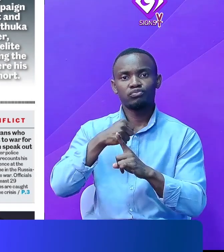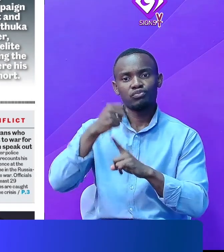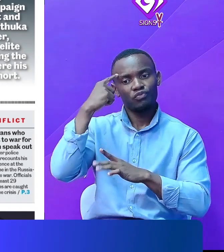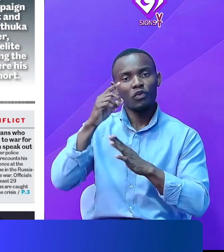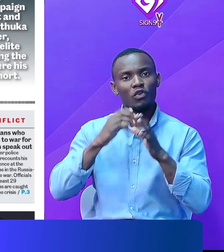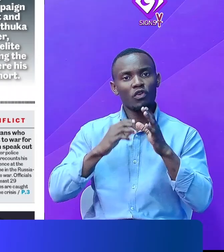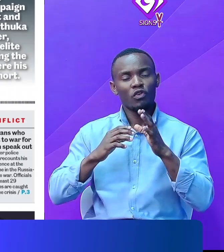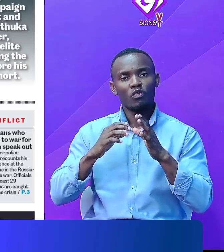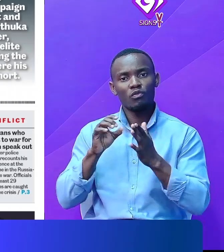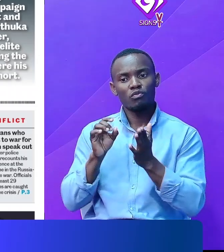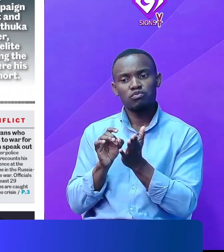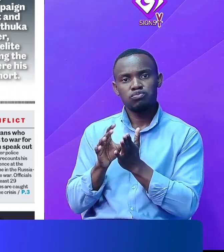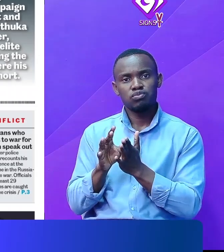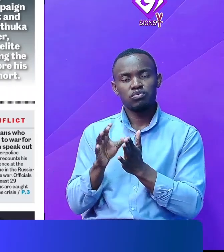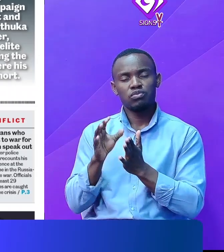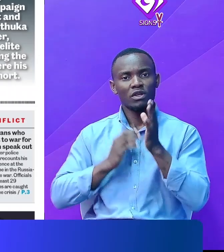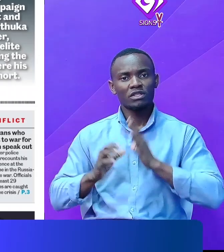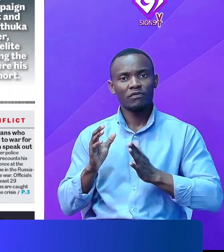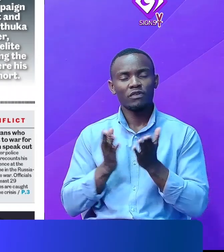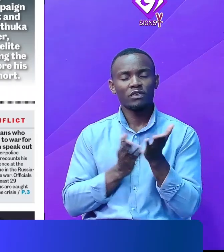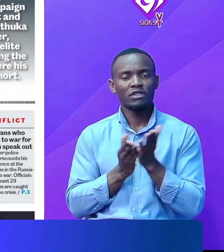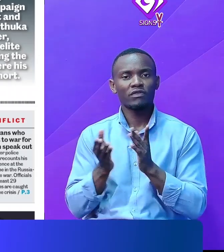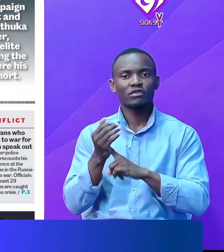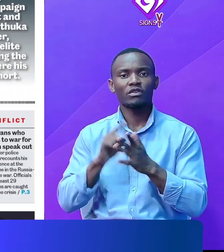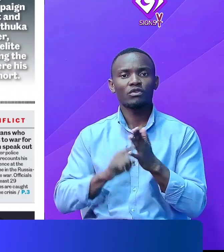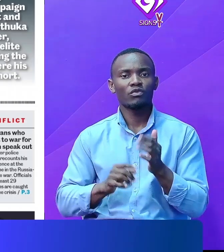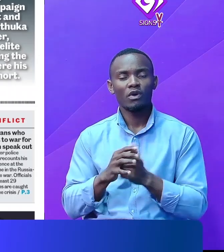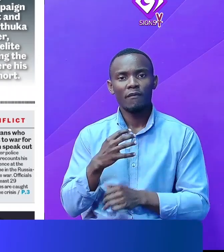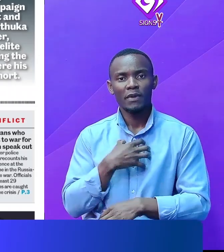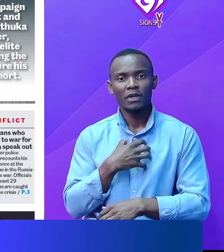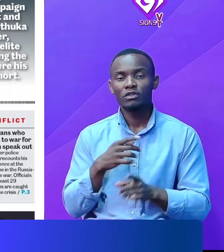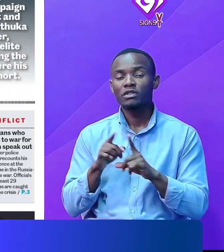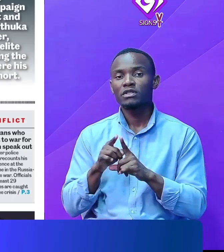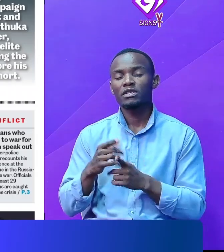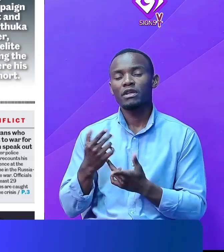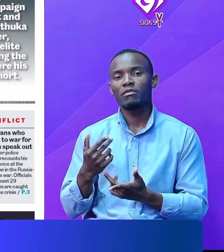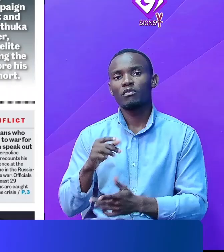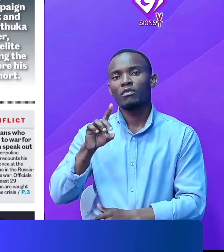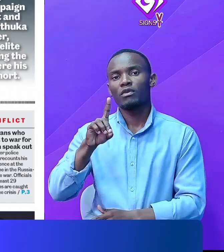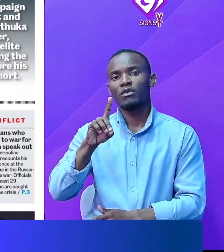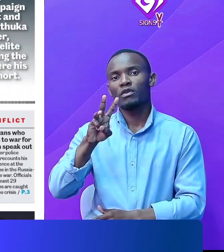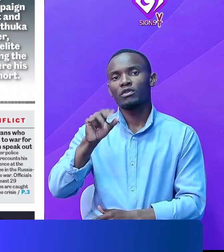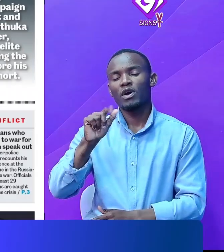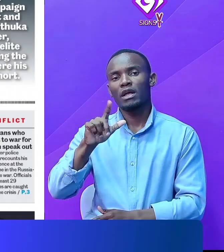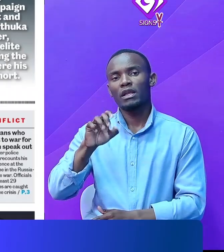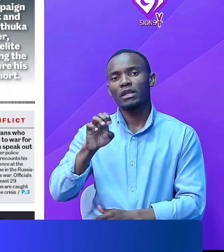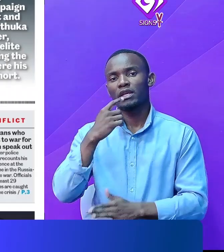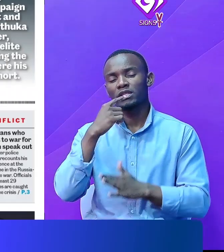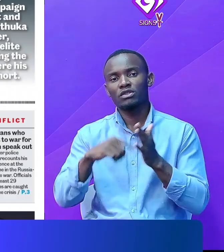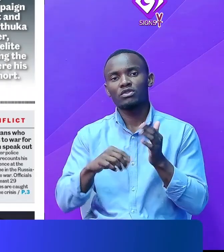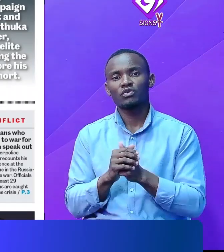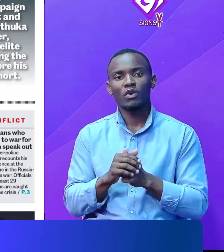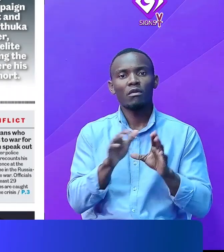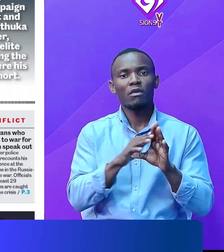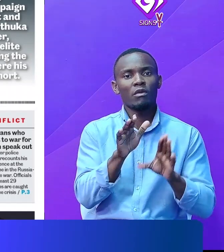pension, and in health, Duale battles share corruption, claims by MPs, conflict. Kenyans who went